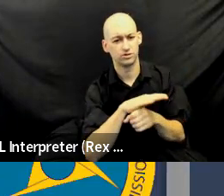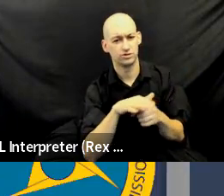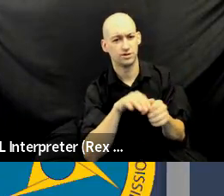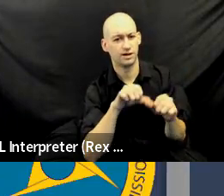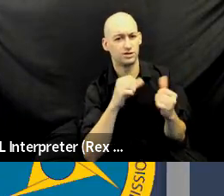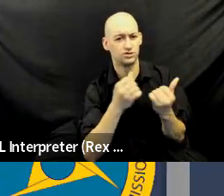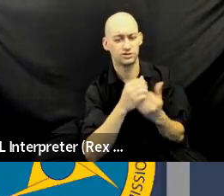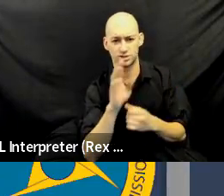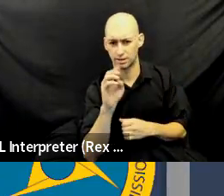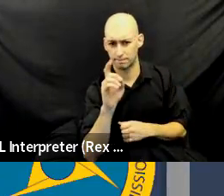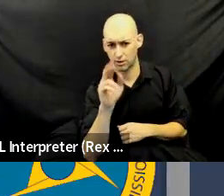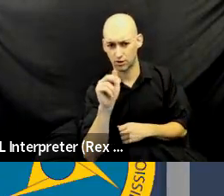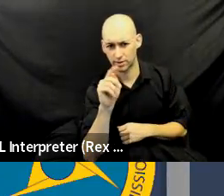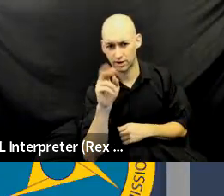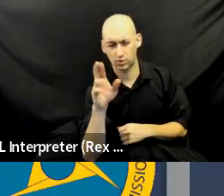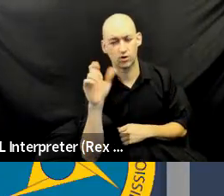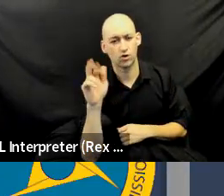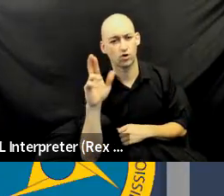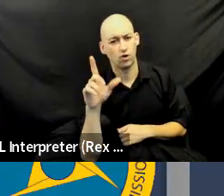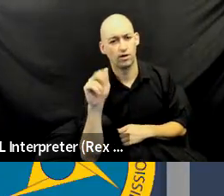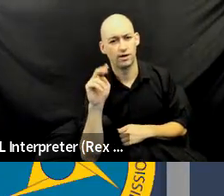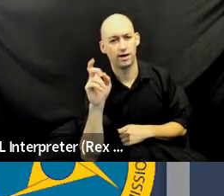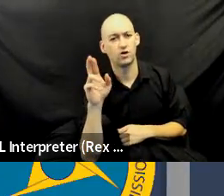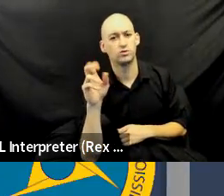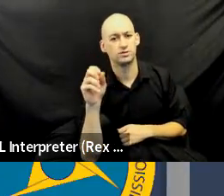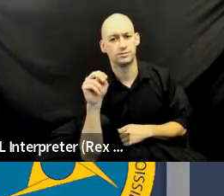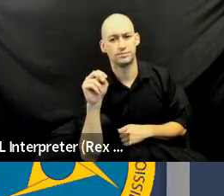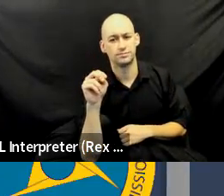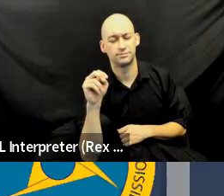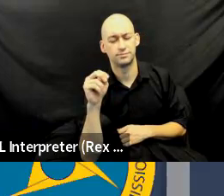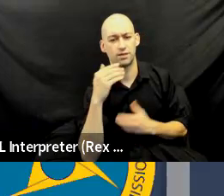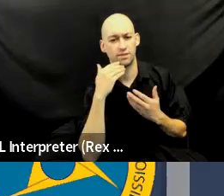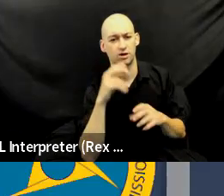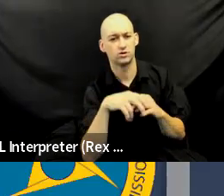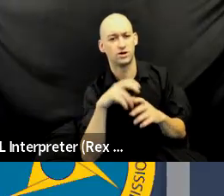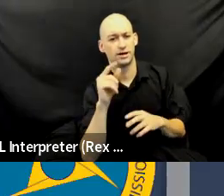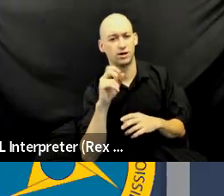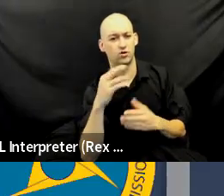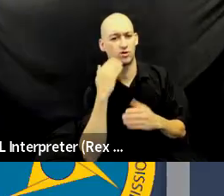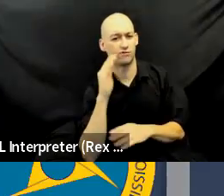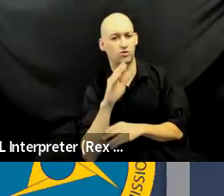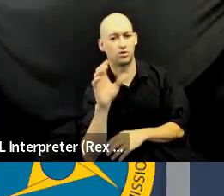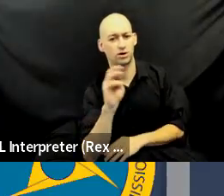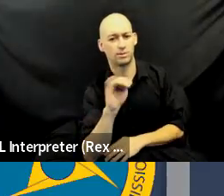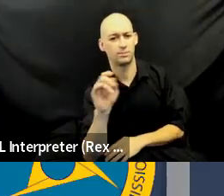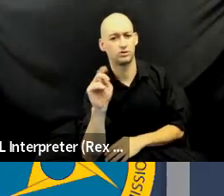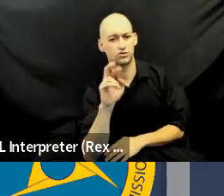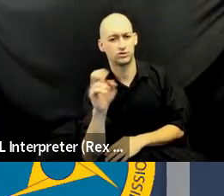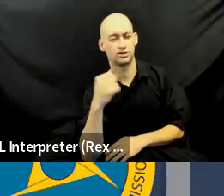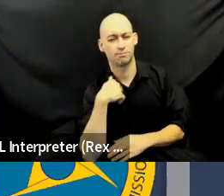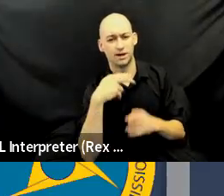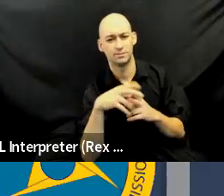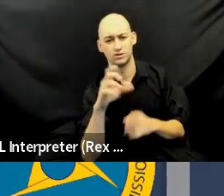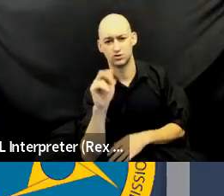Agencies Moderator, Carl Anderson. Thank you, Chair Eager, and good afternoon, Commissioners. I'm Carl Anderson with the